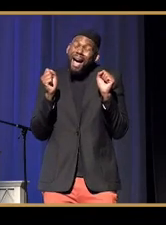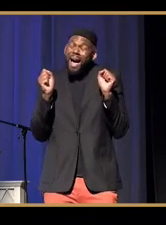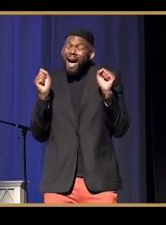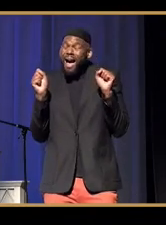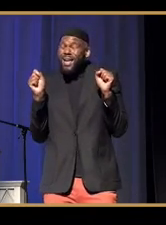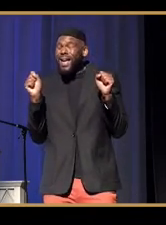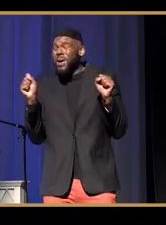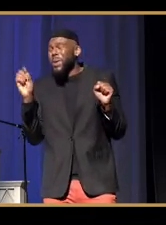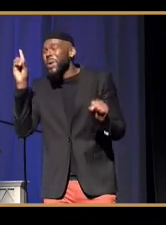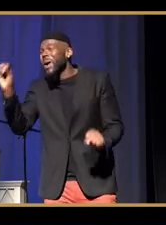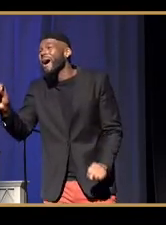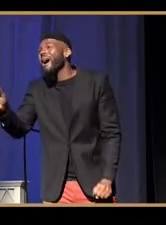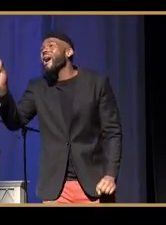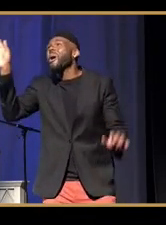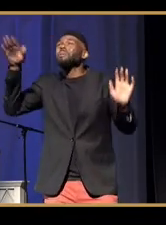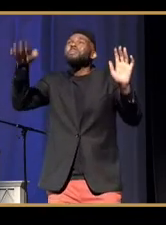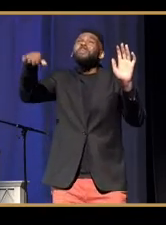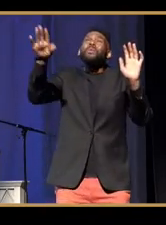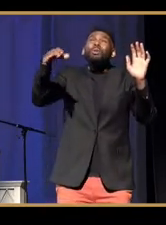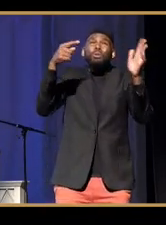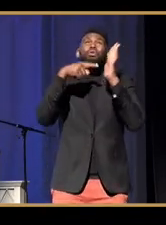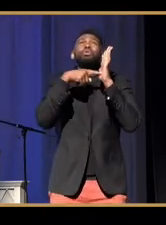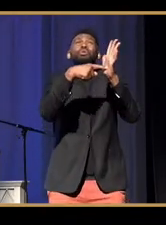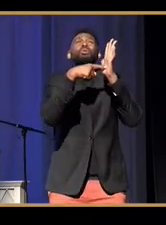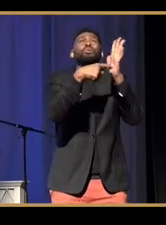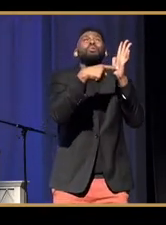Yes, I do. So